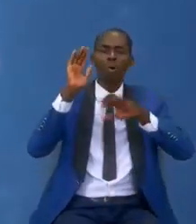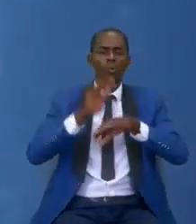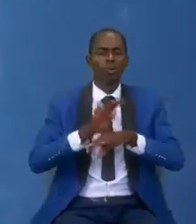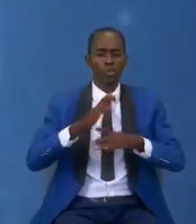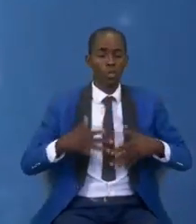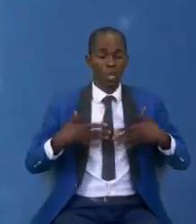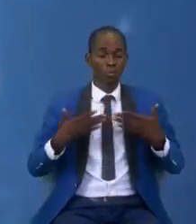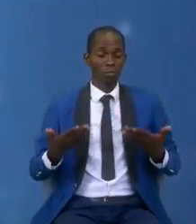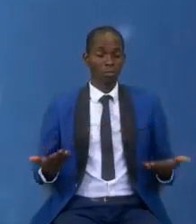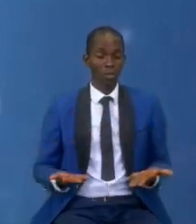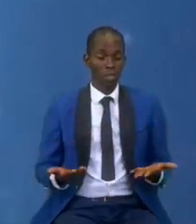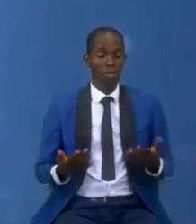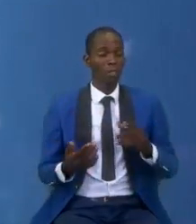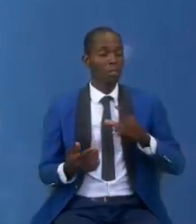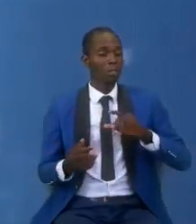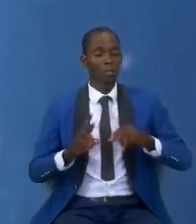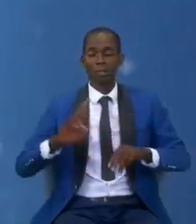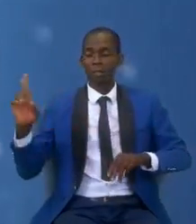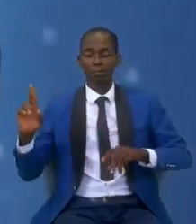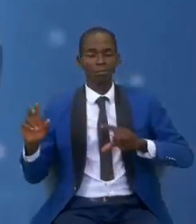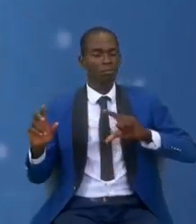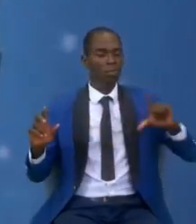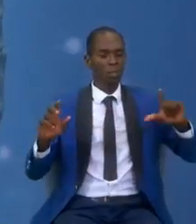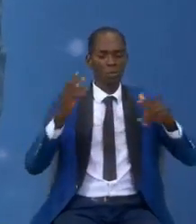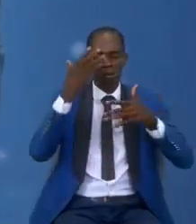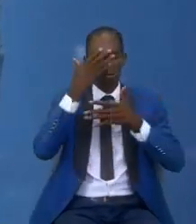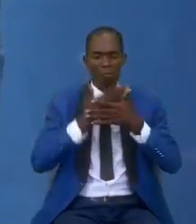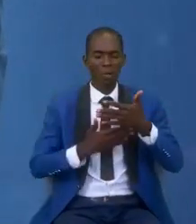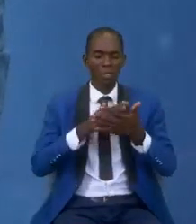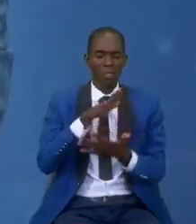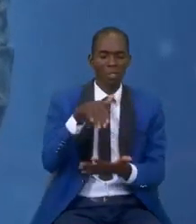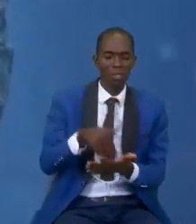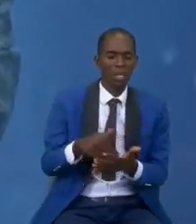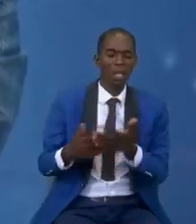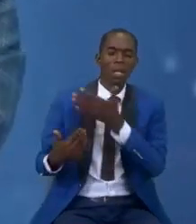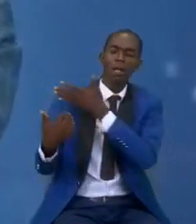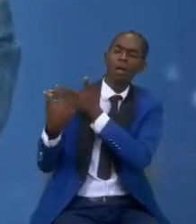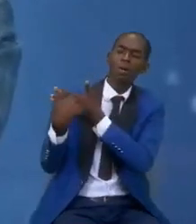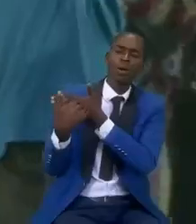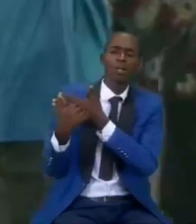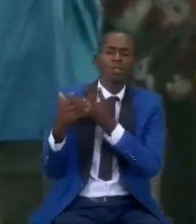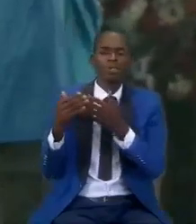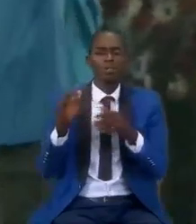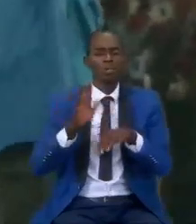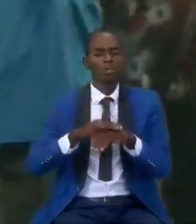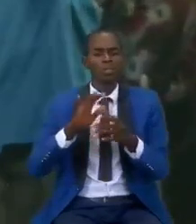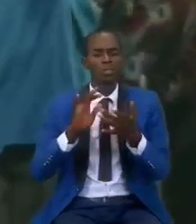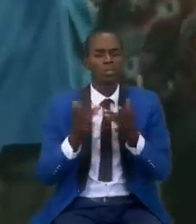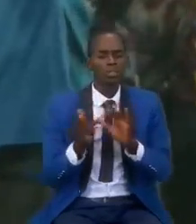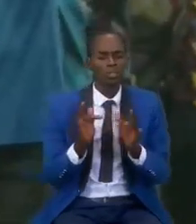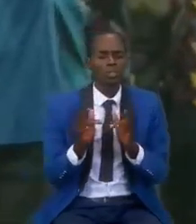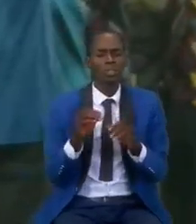center, at the back, online, in every country, every congregation.